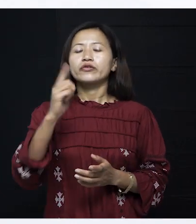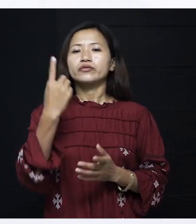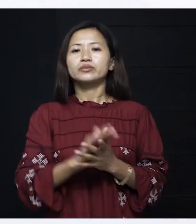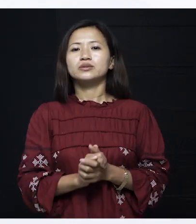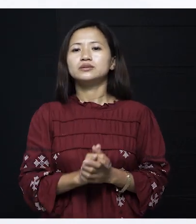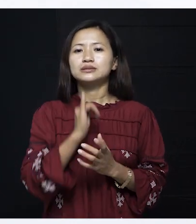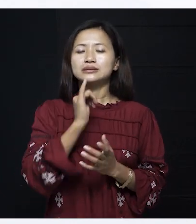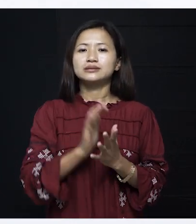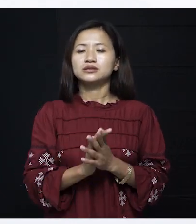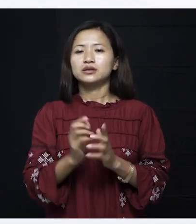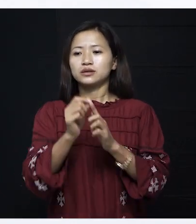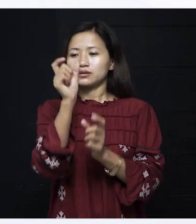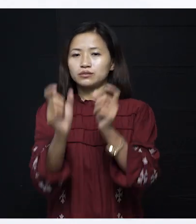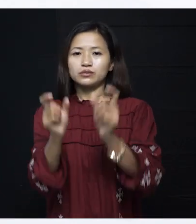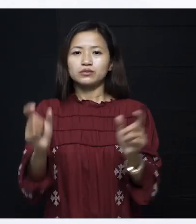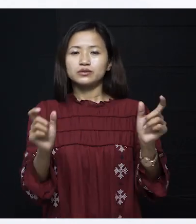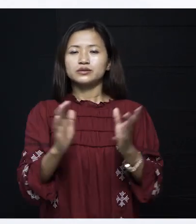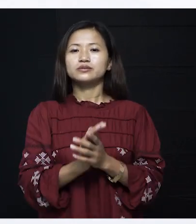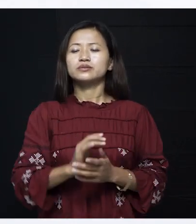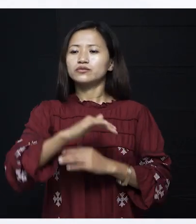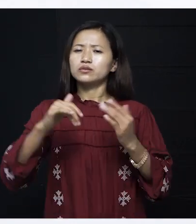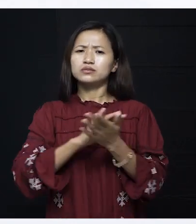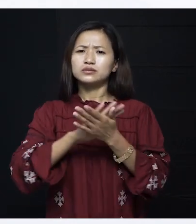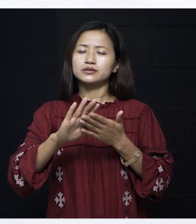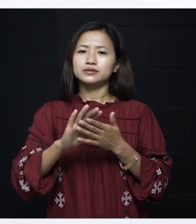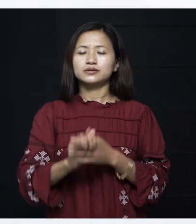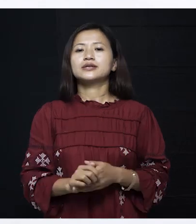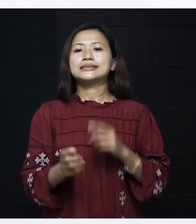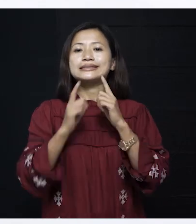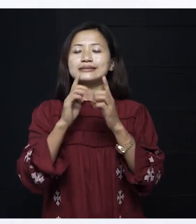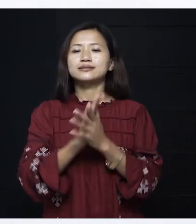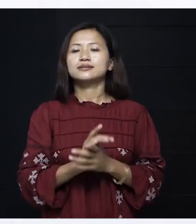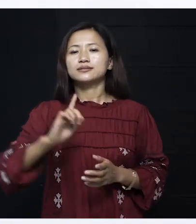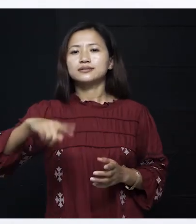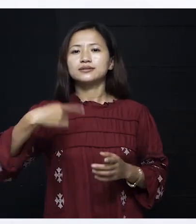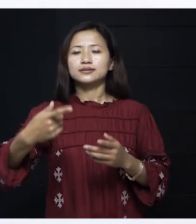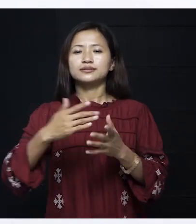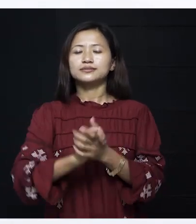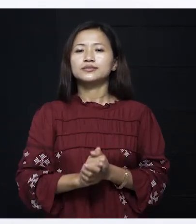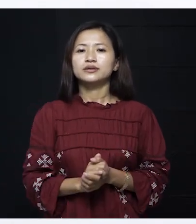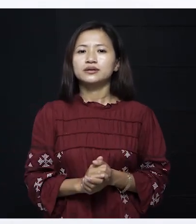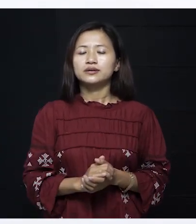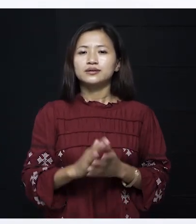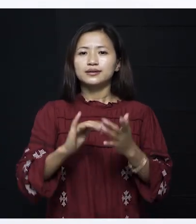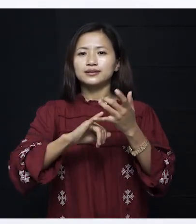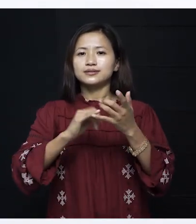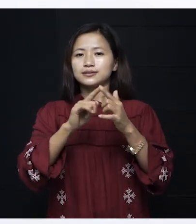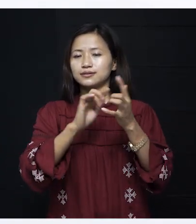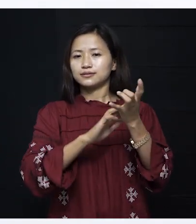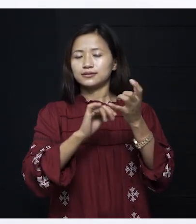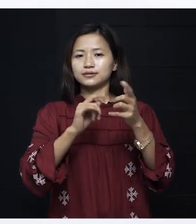one is population, we have already discussed. Now, next to population, we call it as census,